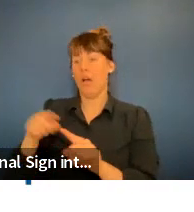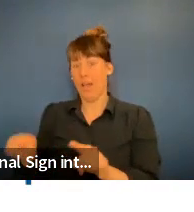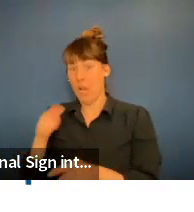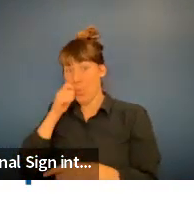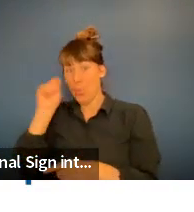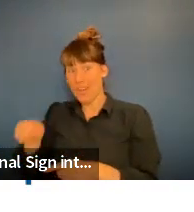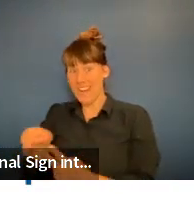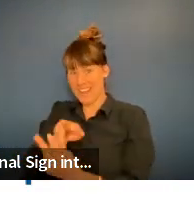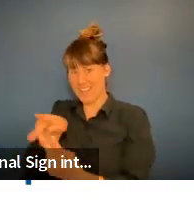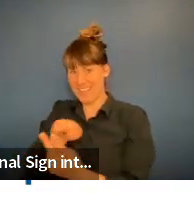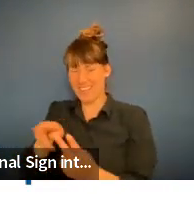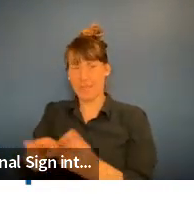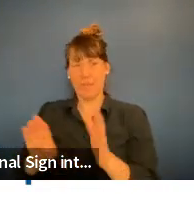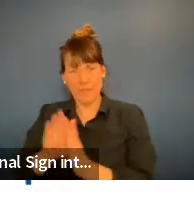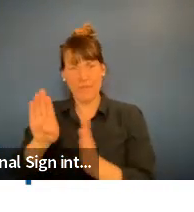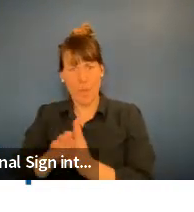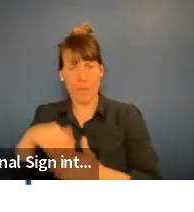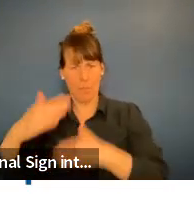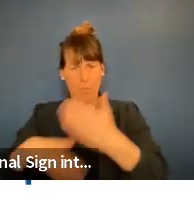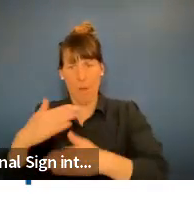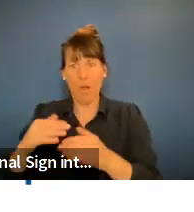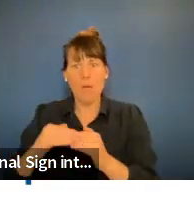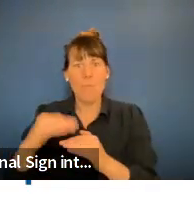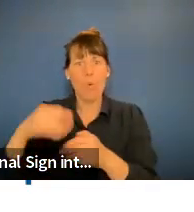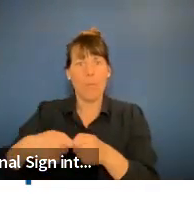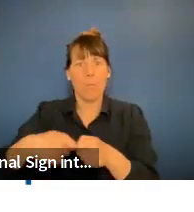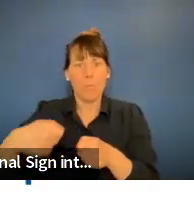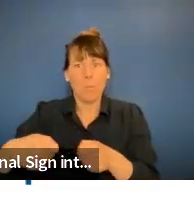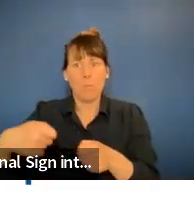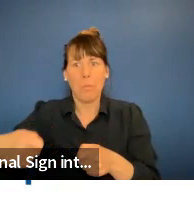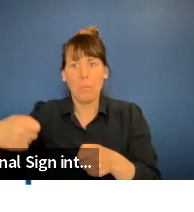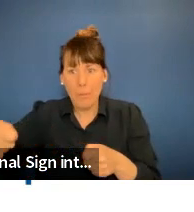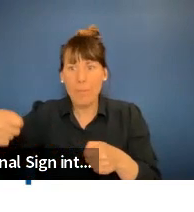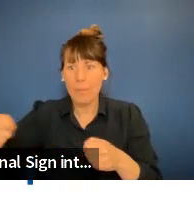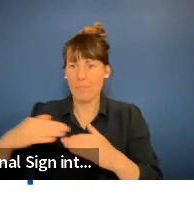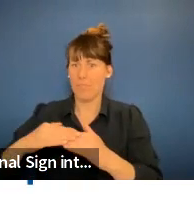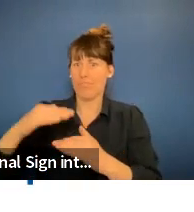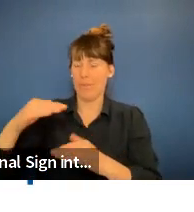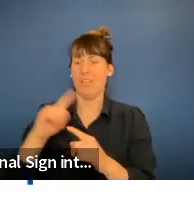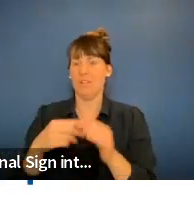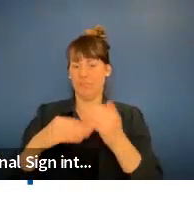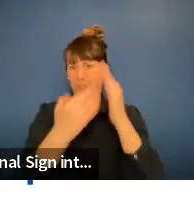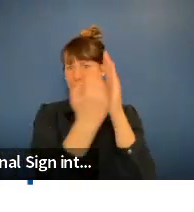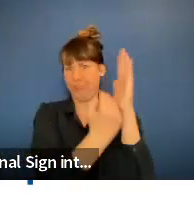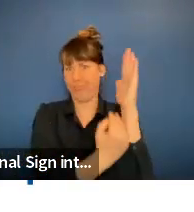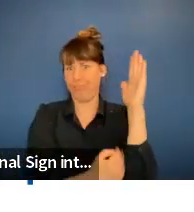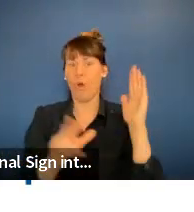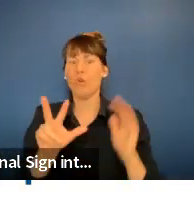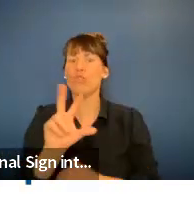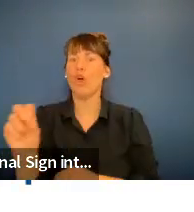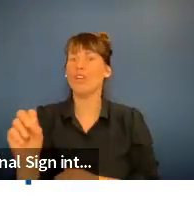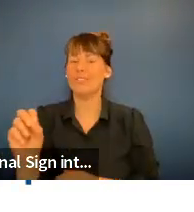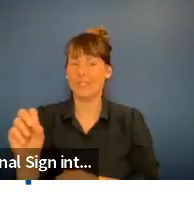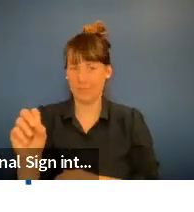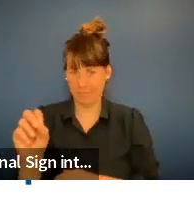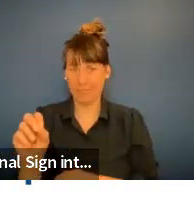products on priority assistive product list, priority assistive products required in the area of vision, in the area of communication, in the area